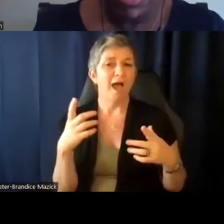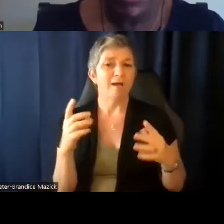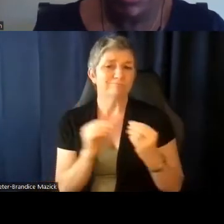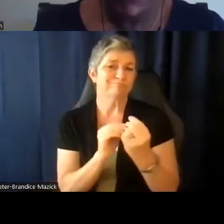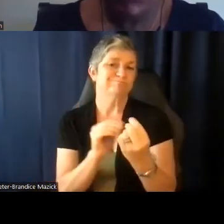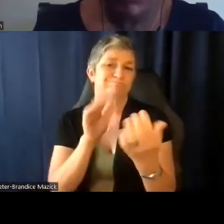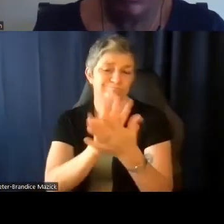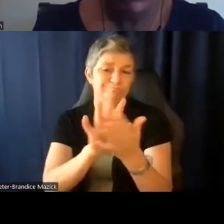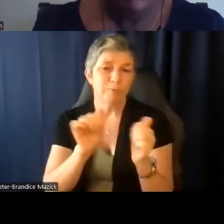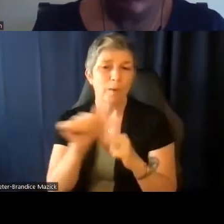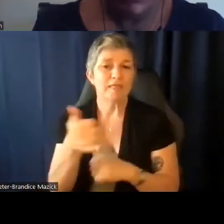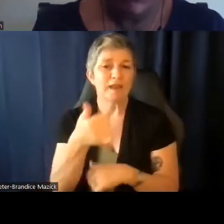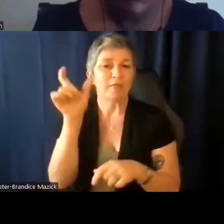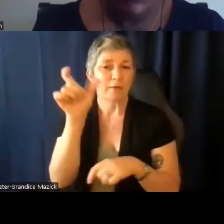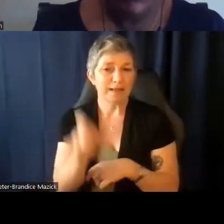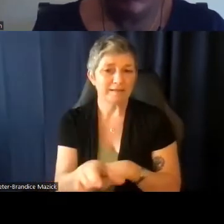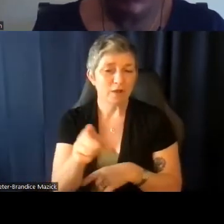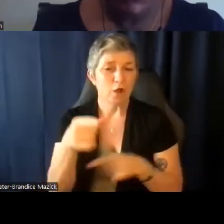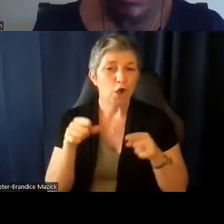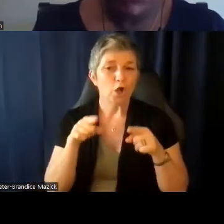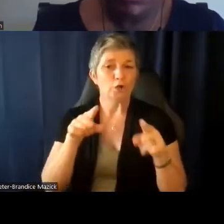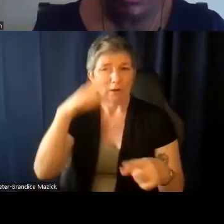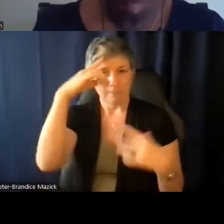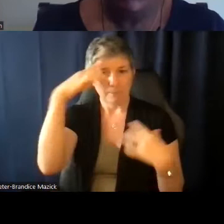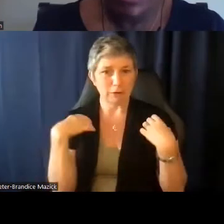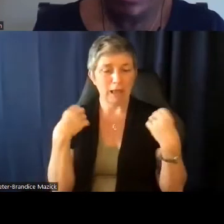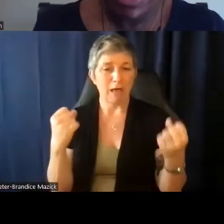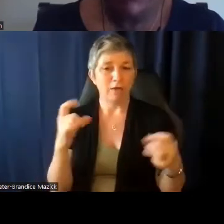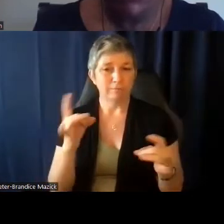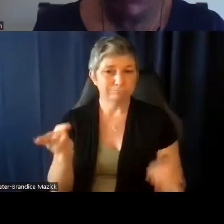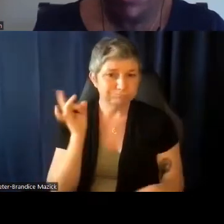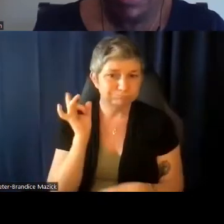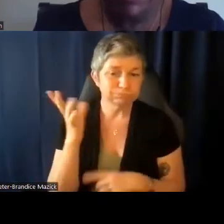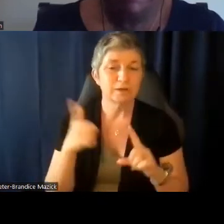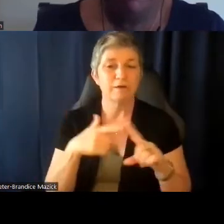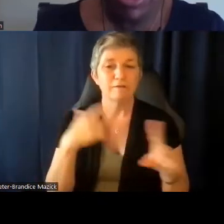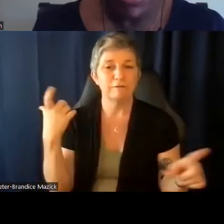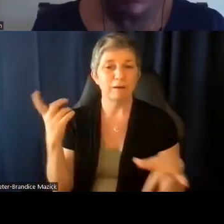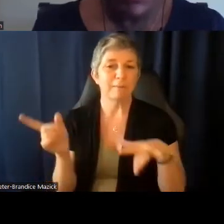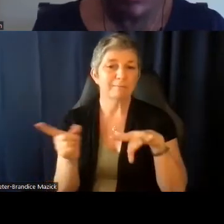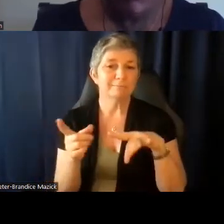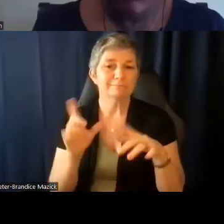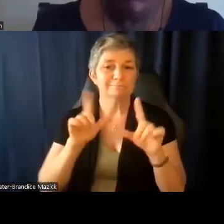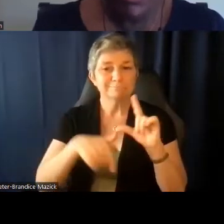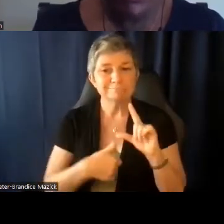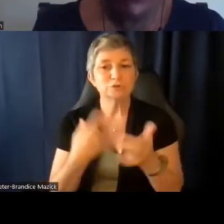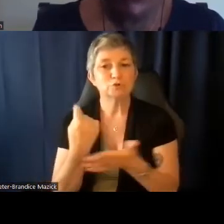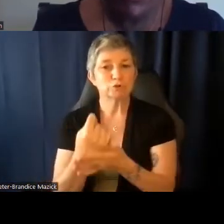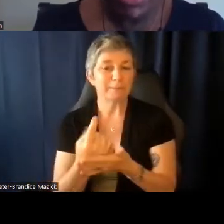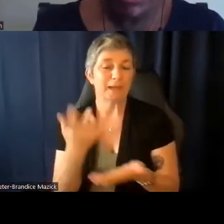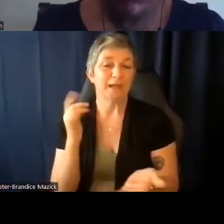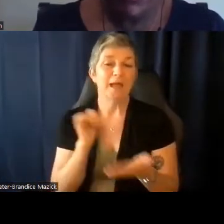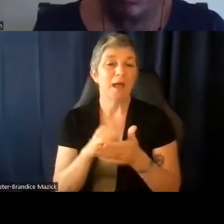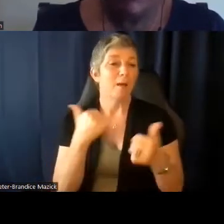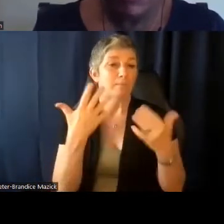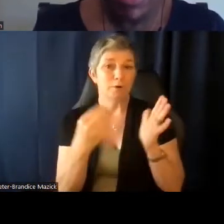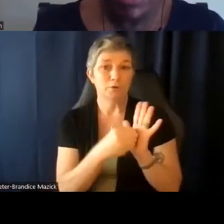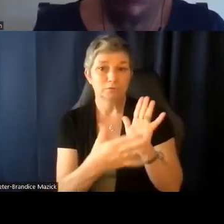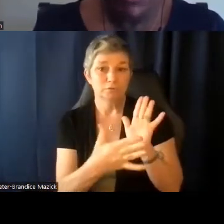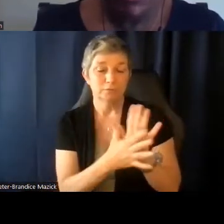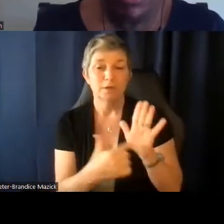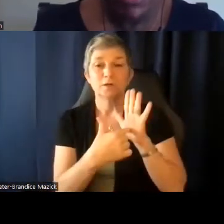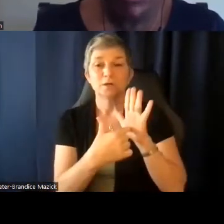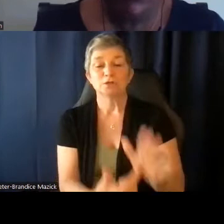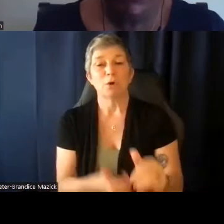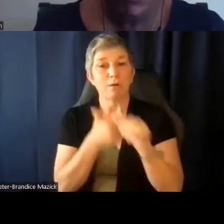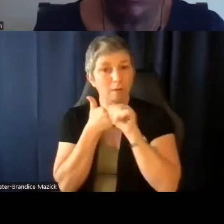another individual during a mental health exacerbation caused by a lapse in treatment. The tenant produced records showing a history of